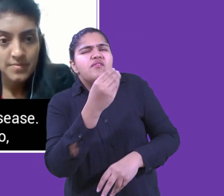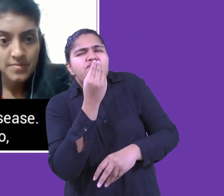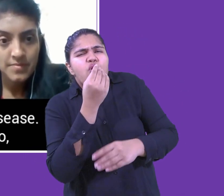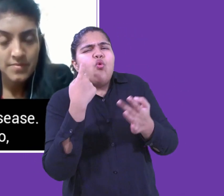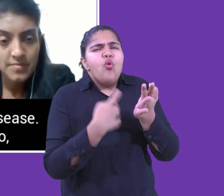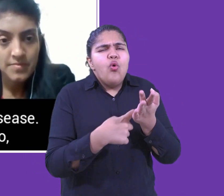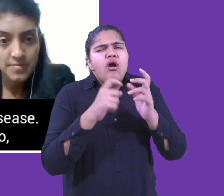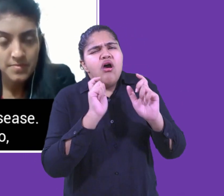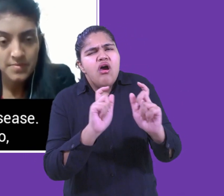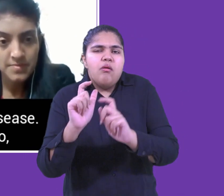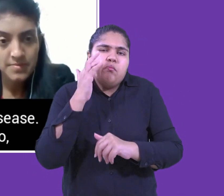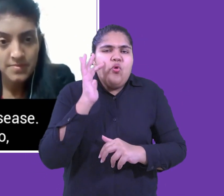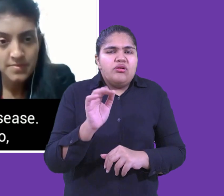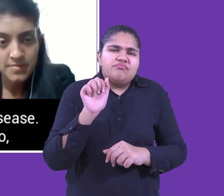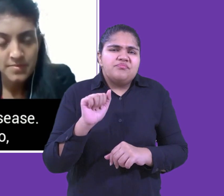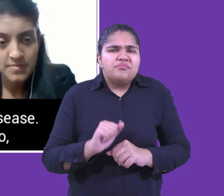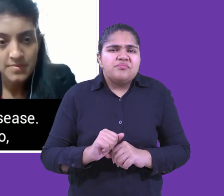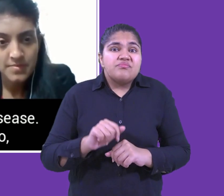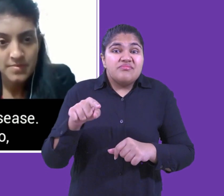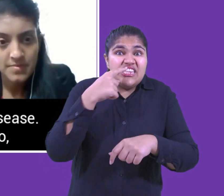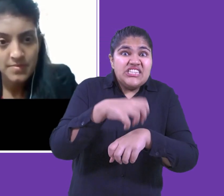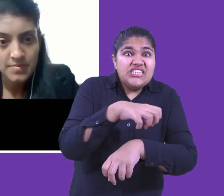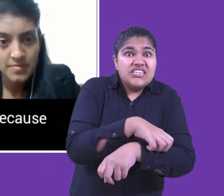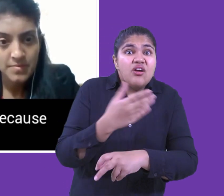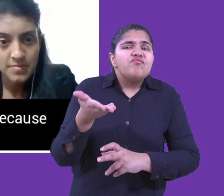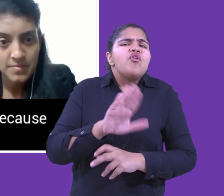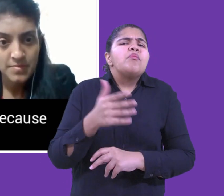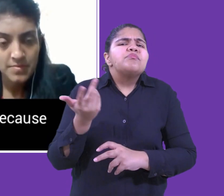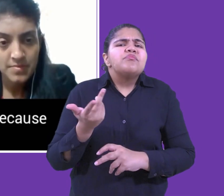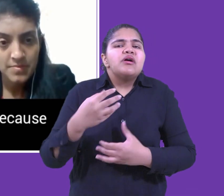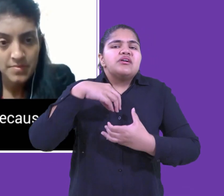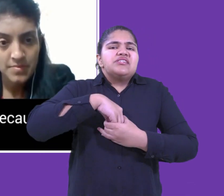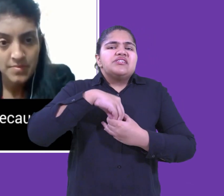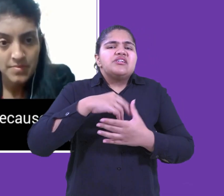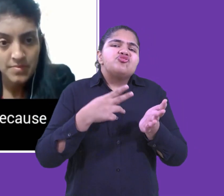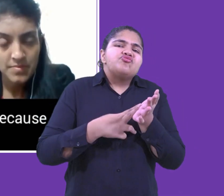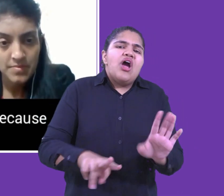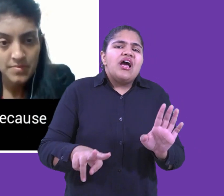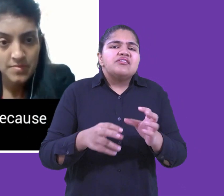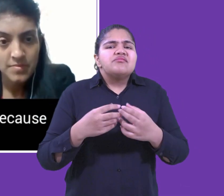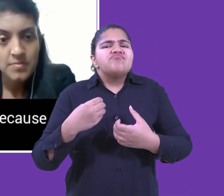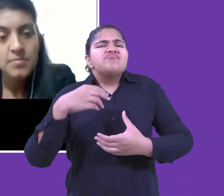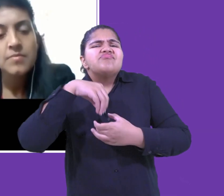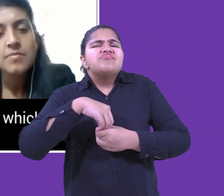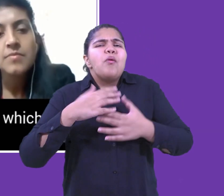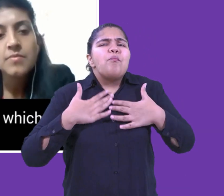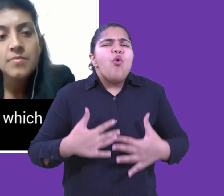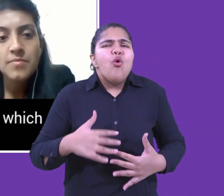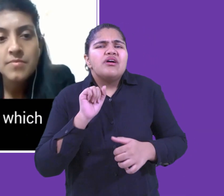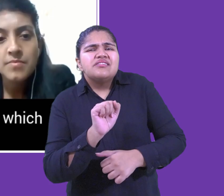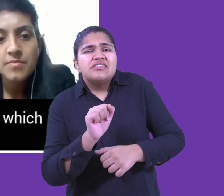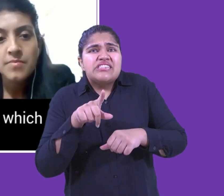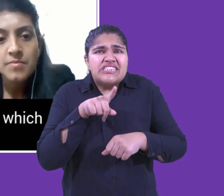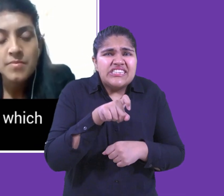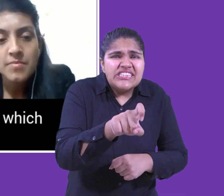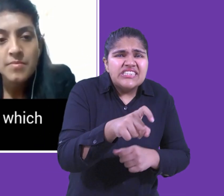an autoimmune disease. Hmm. Basically, except segmental vitiligo, all types of vitiligo are because of the autoimmunity. And there are certain diet factors